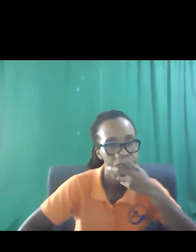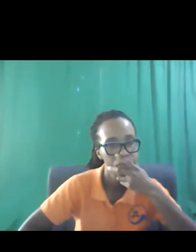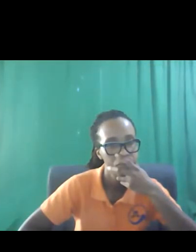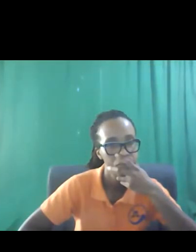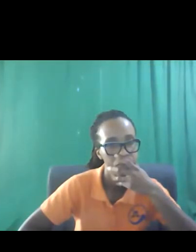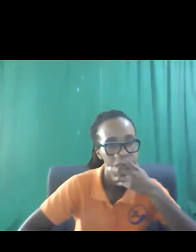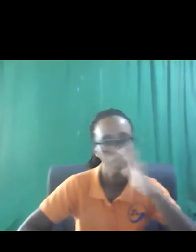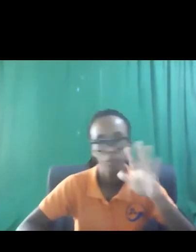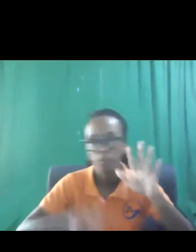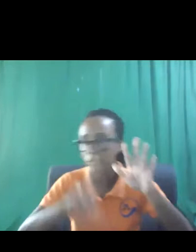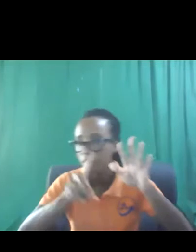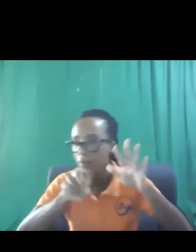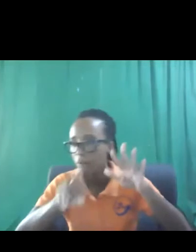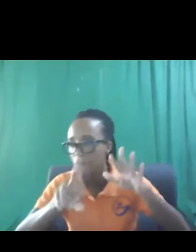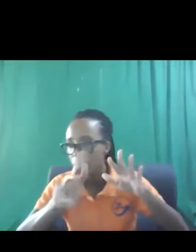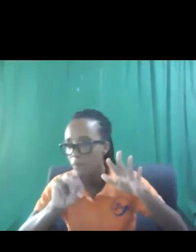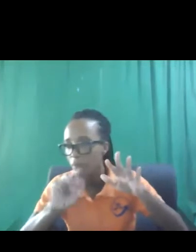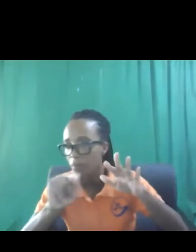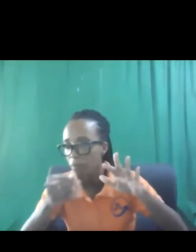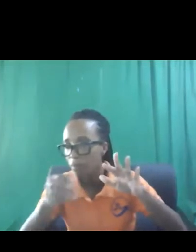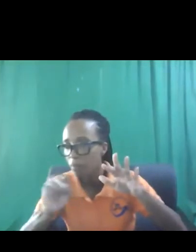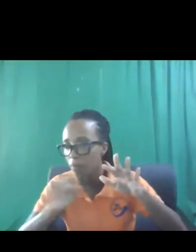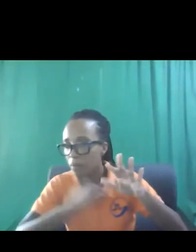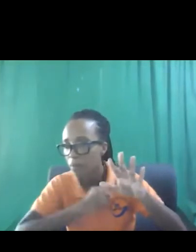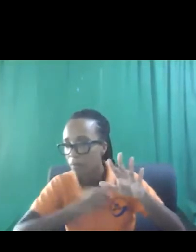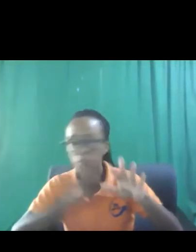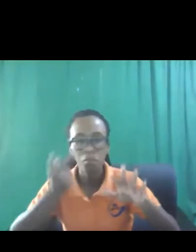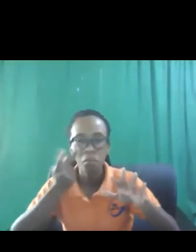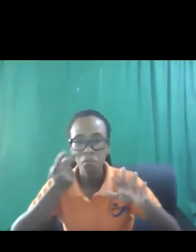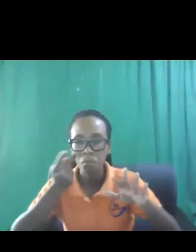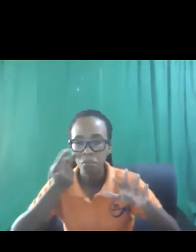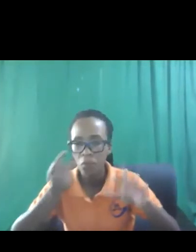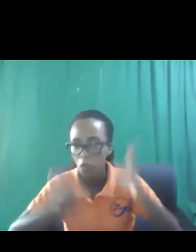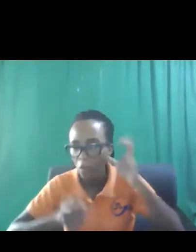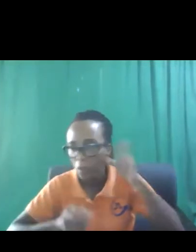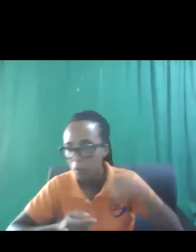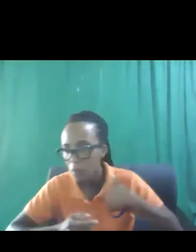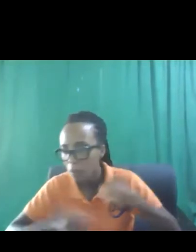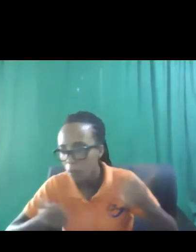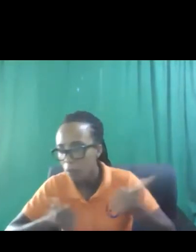Dr. Matthews, I'm not sure if we broke up there for a second.